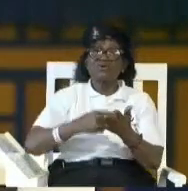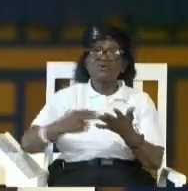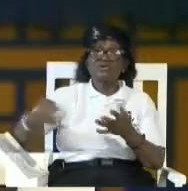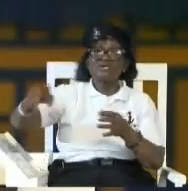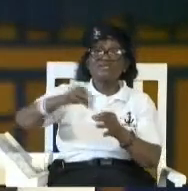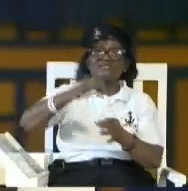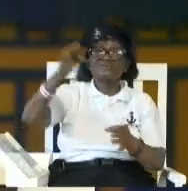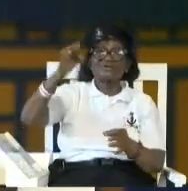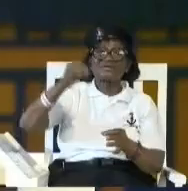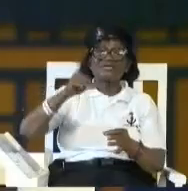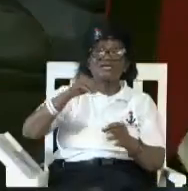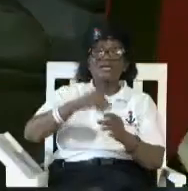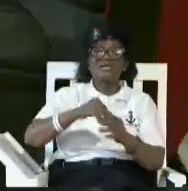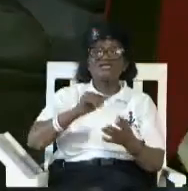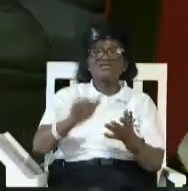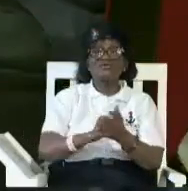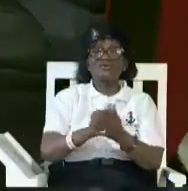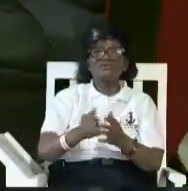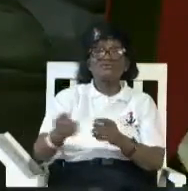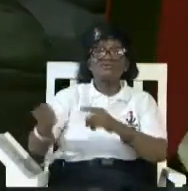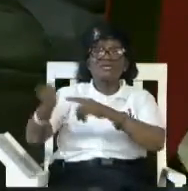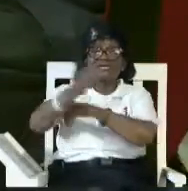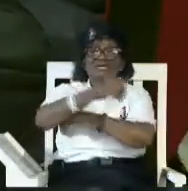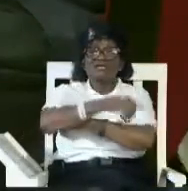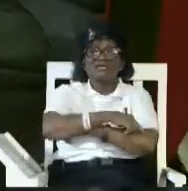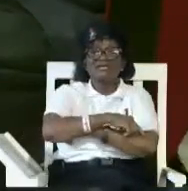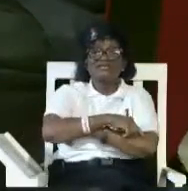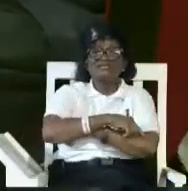In those days,